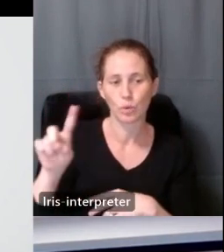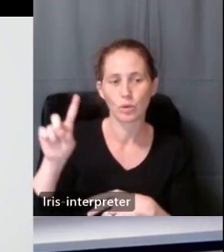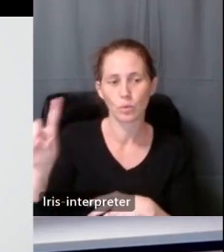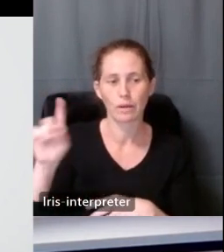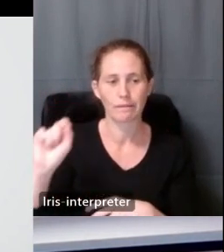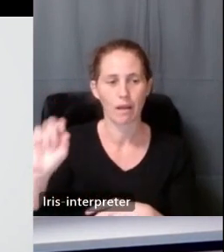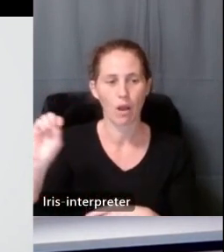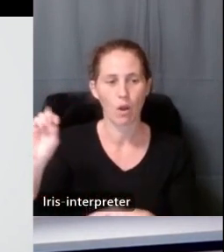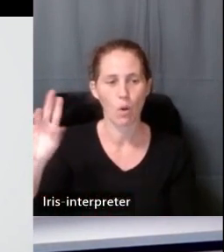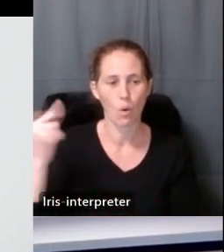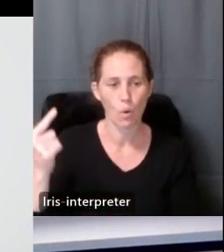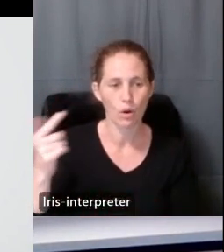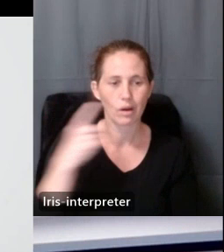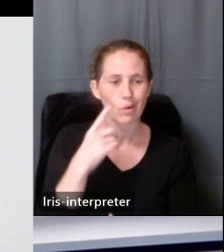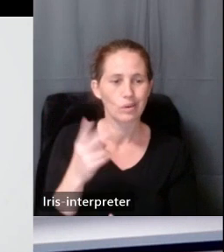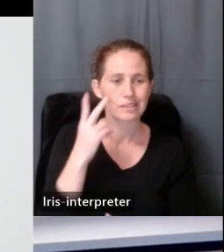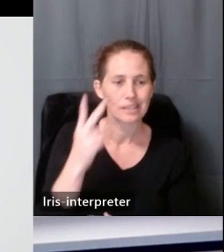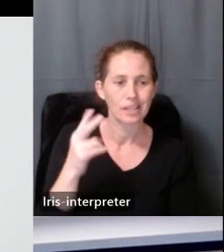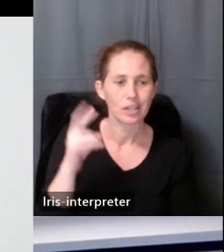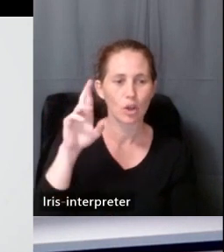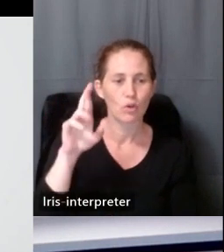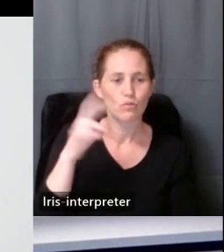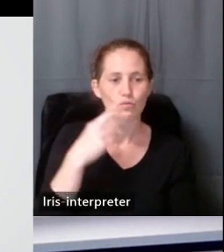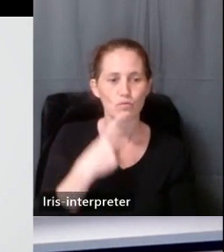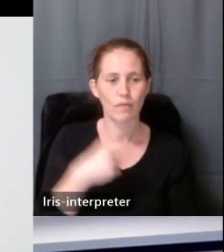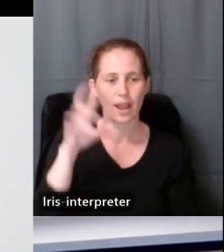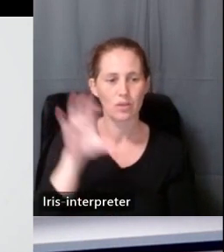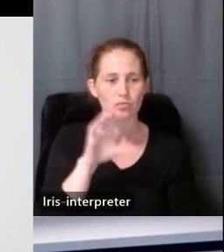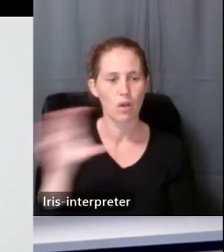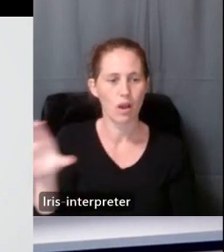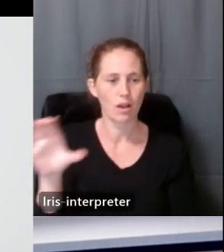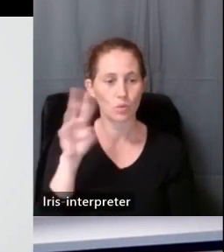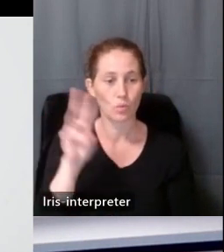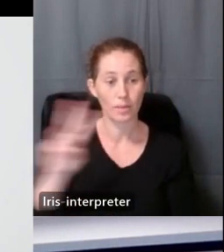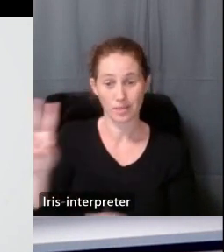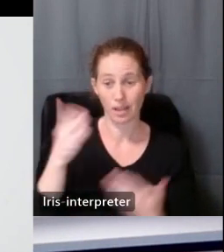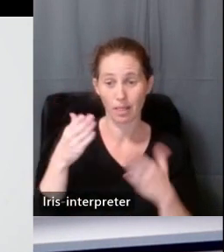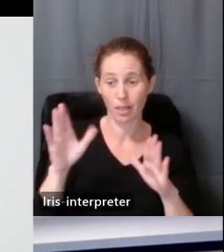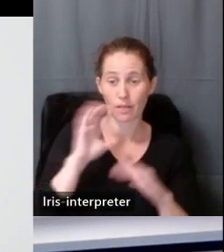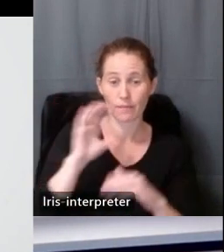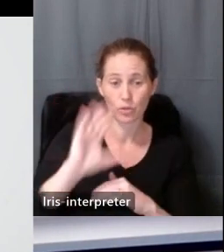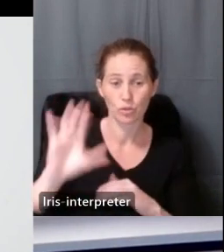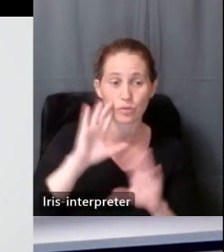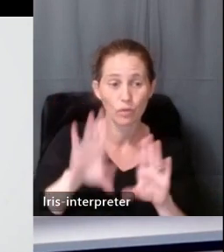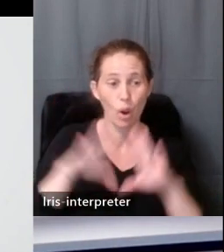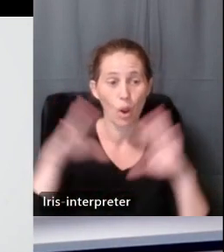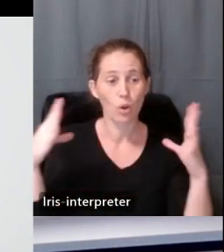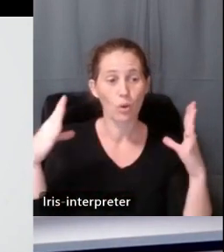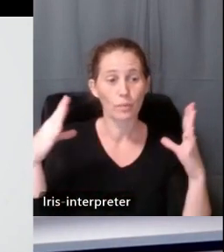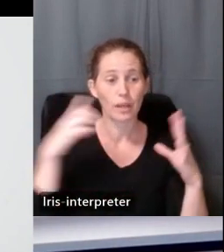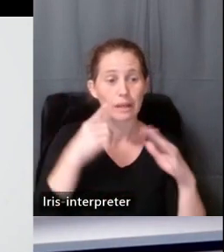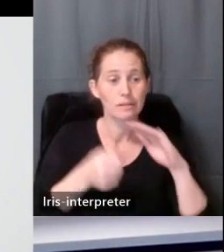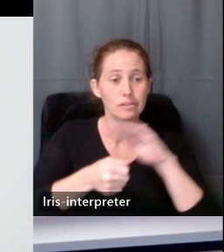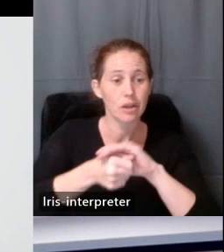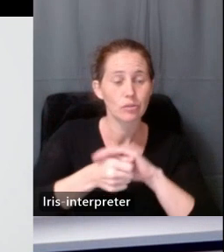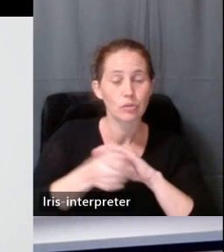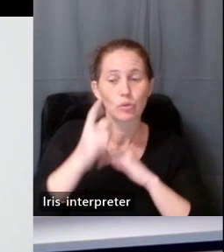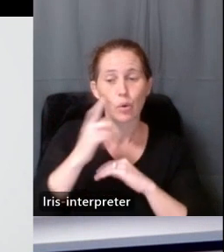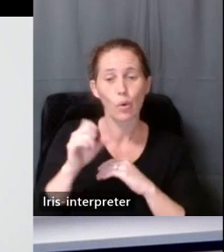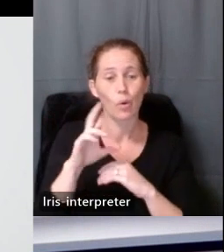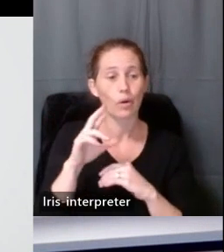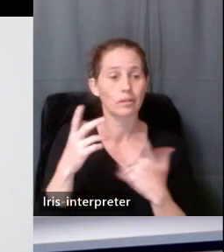pa211.org, or visiting the Red Cross's website, which allows actually for searches for open shelters, or even